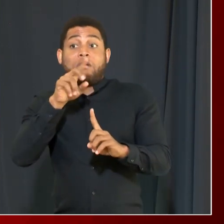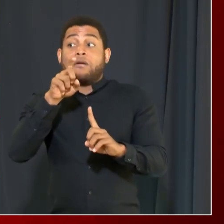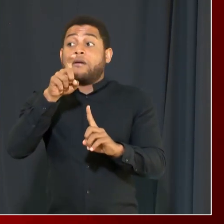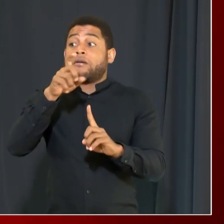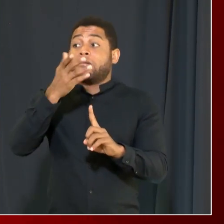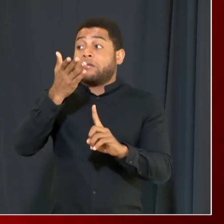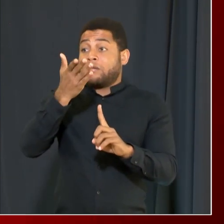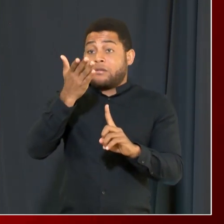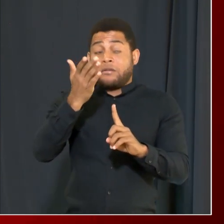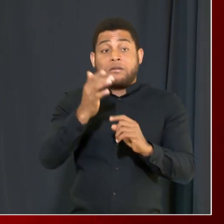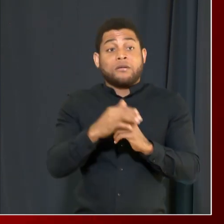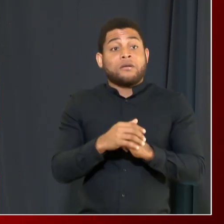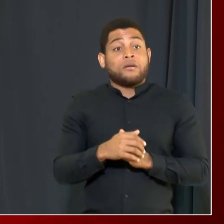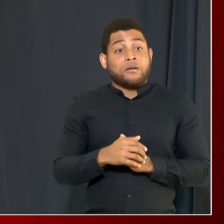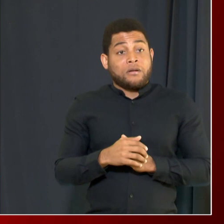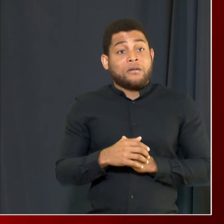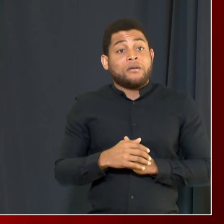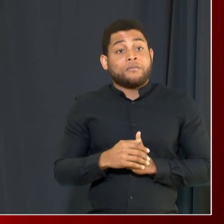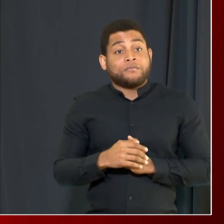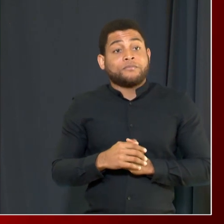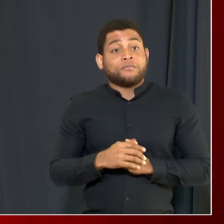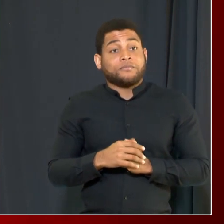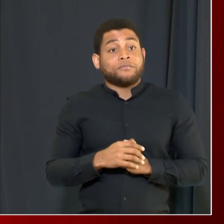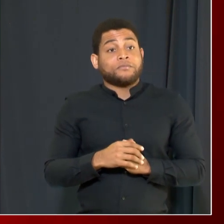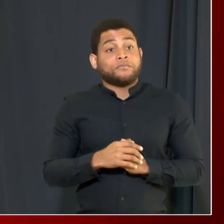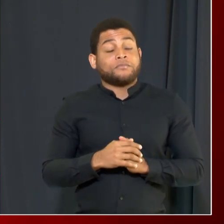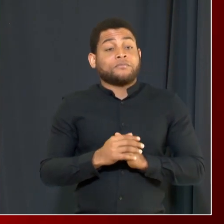Oh, my bad. Peter?